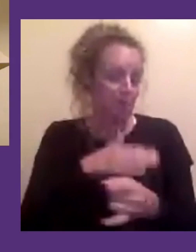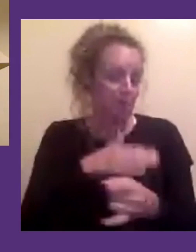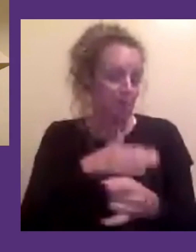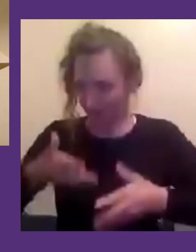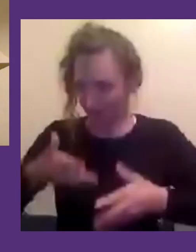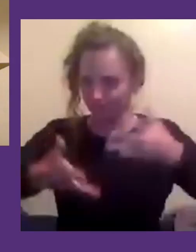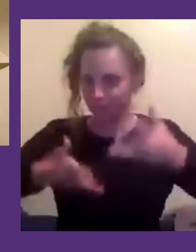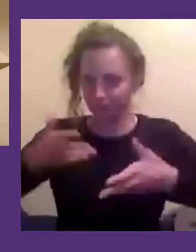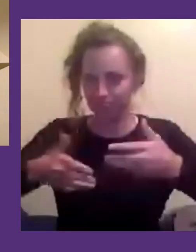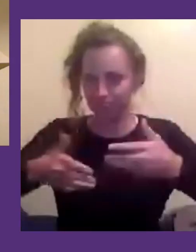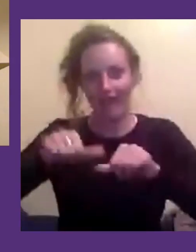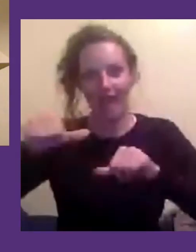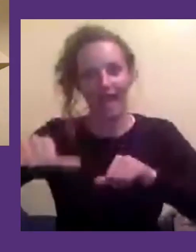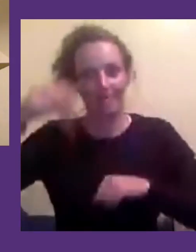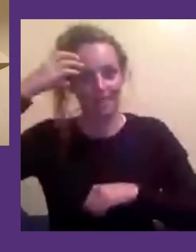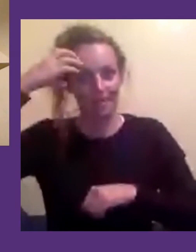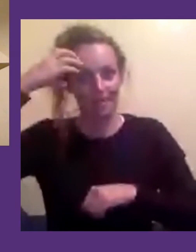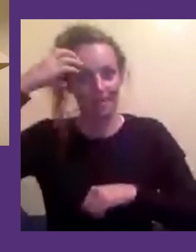too.